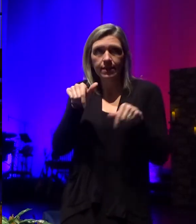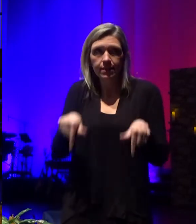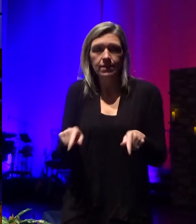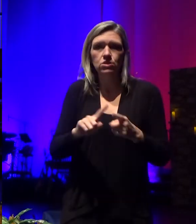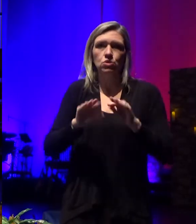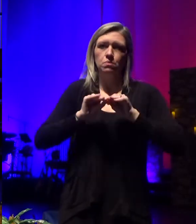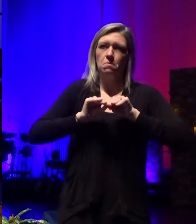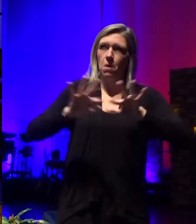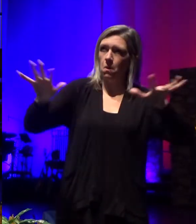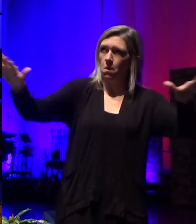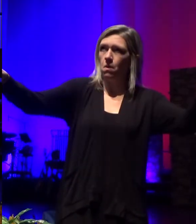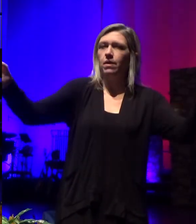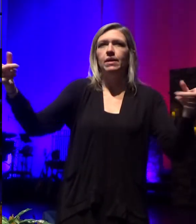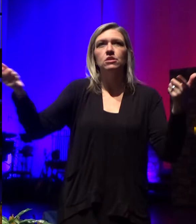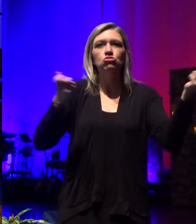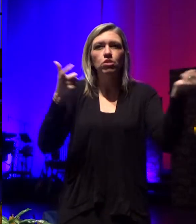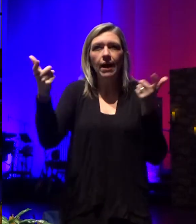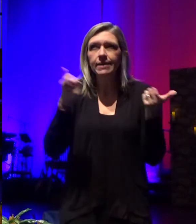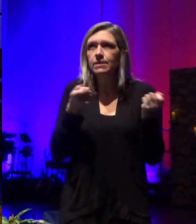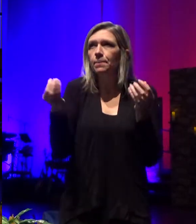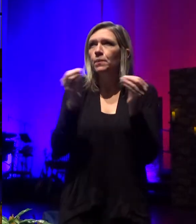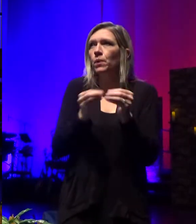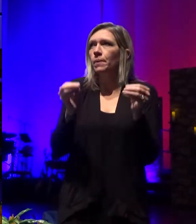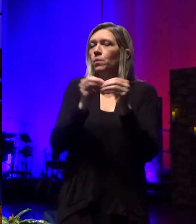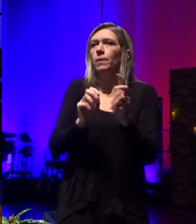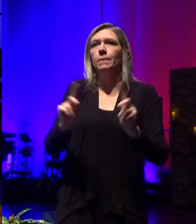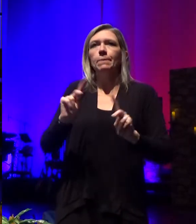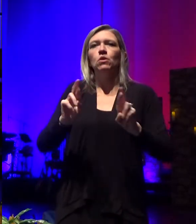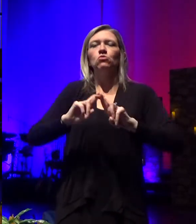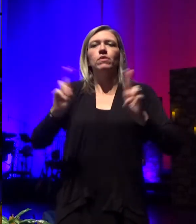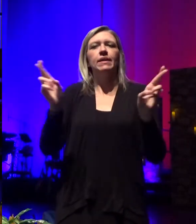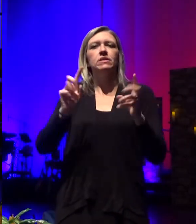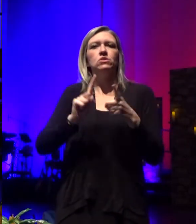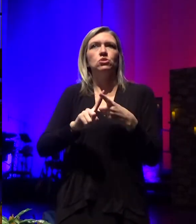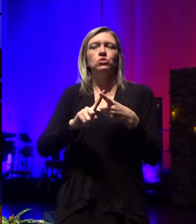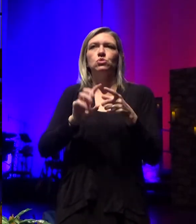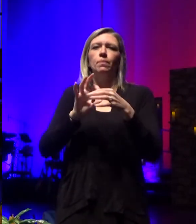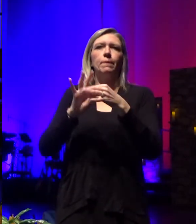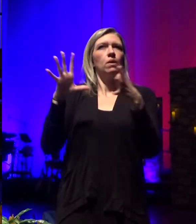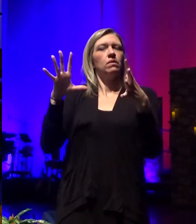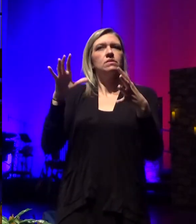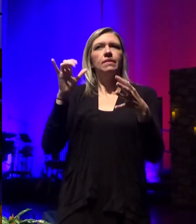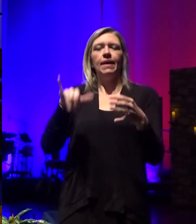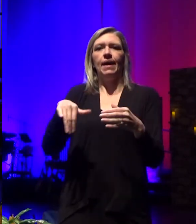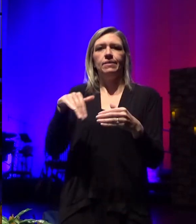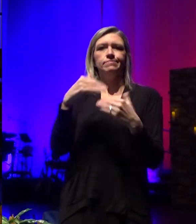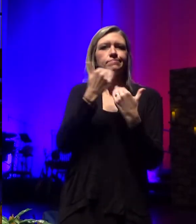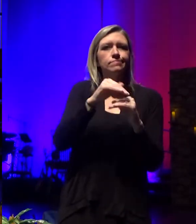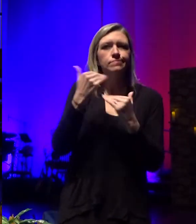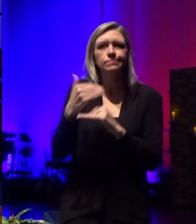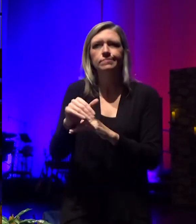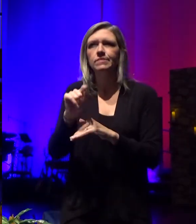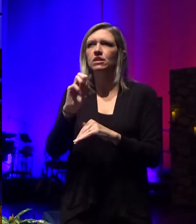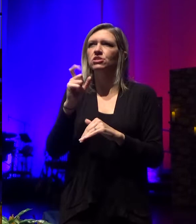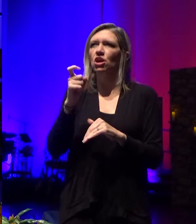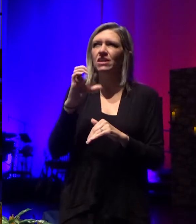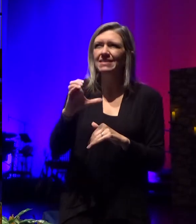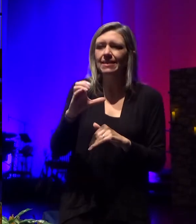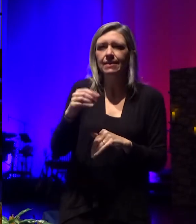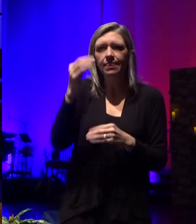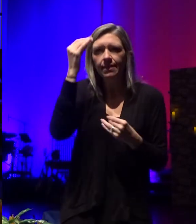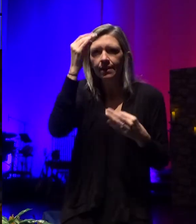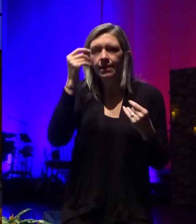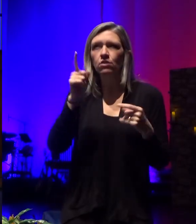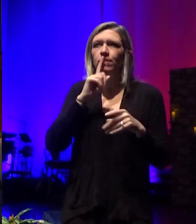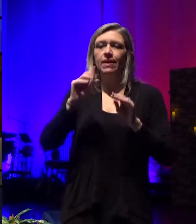and to attract more and more people who are ready to burst the bonds of obsolete thinking, toxic thinking, and really awaken